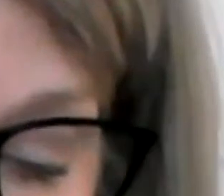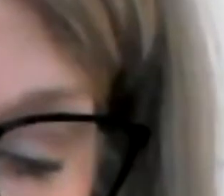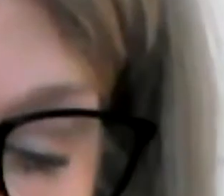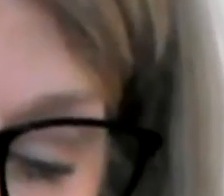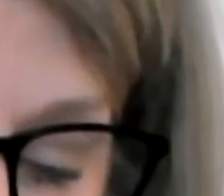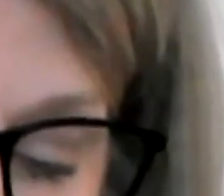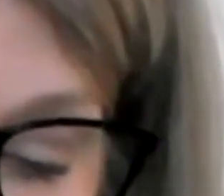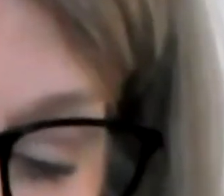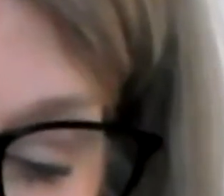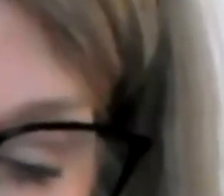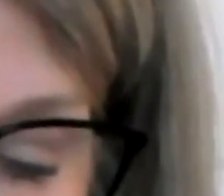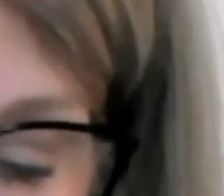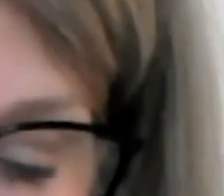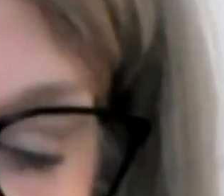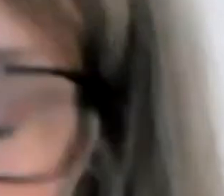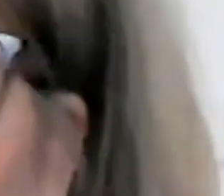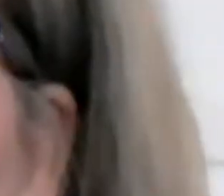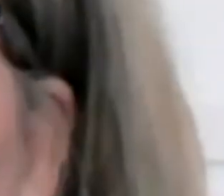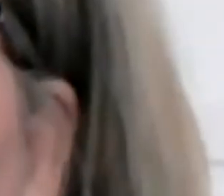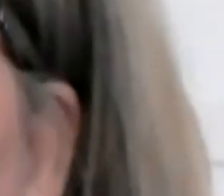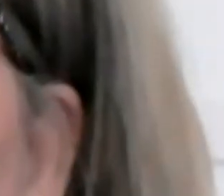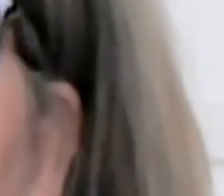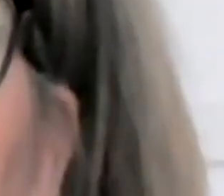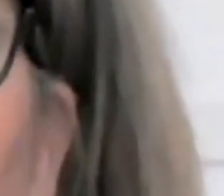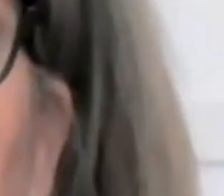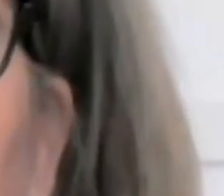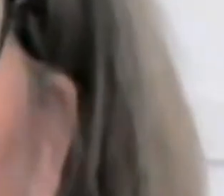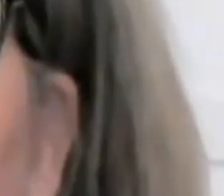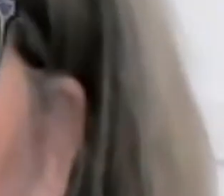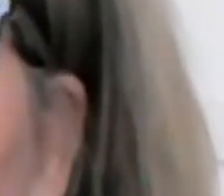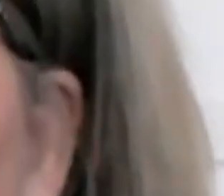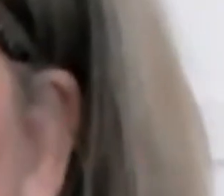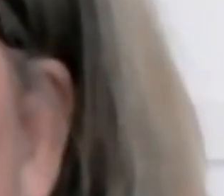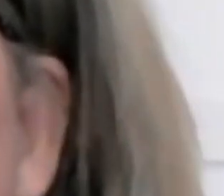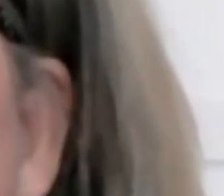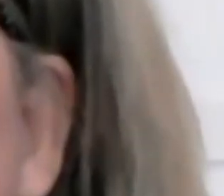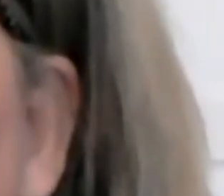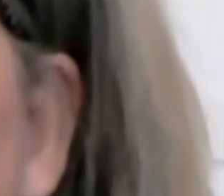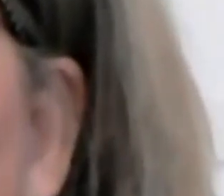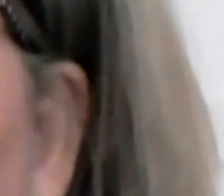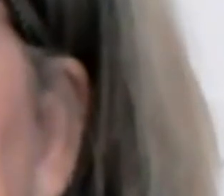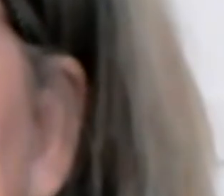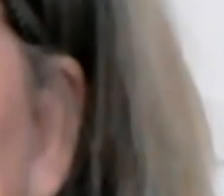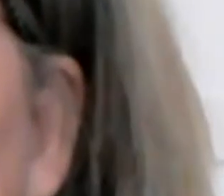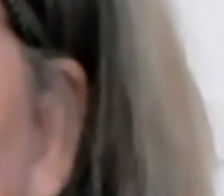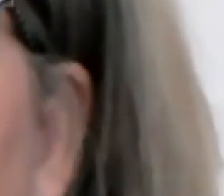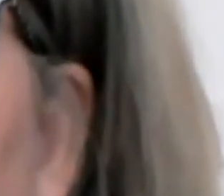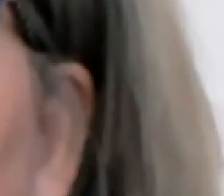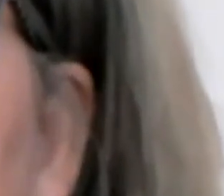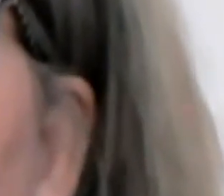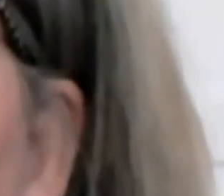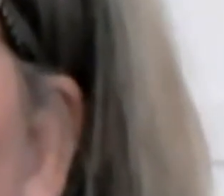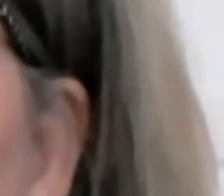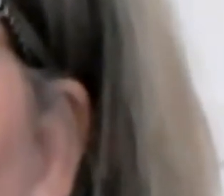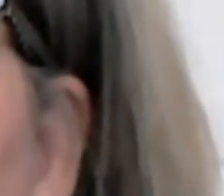I noticed that there are obviously really incredible people, but a huge range of amazing